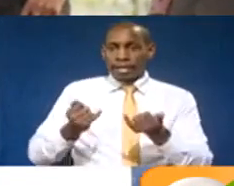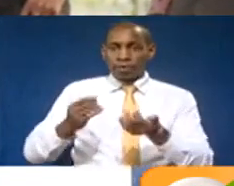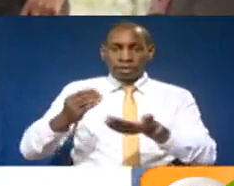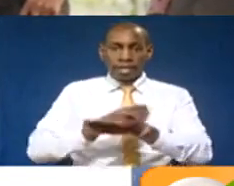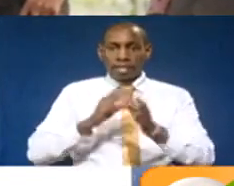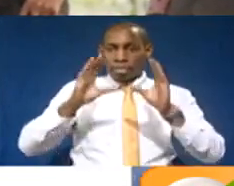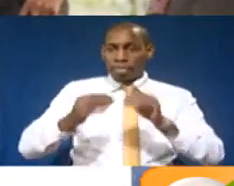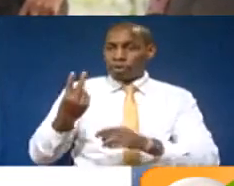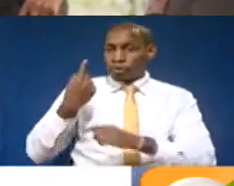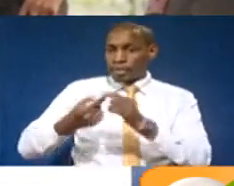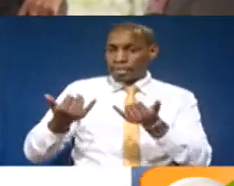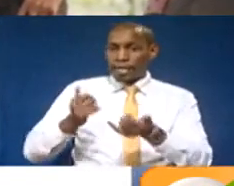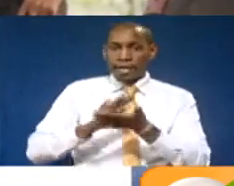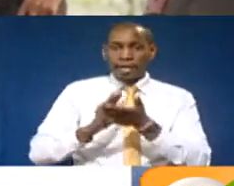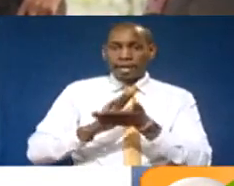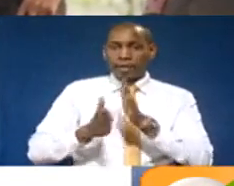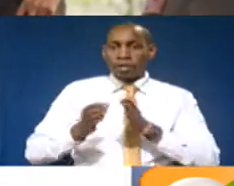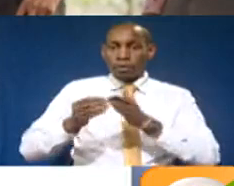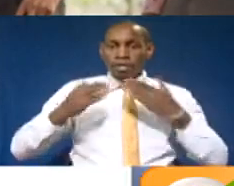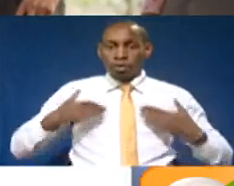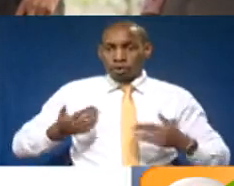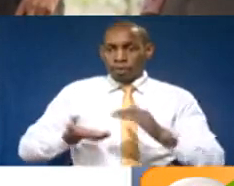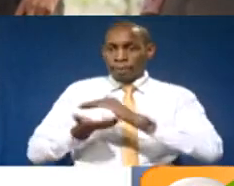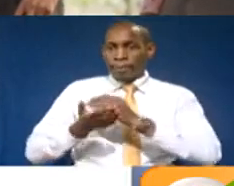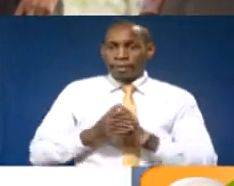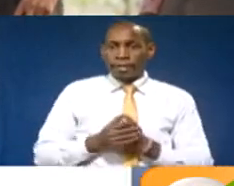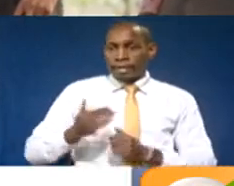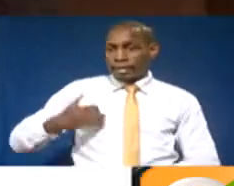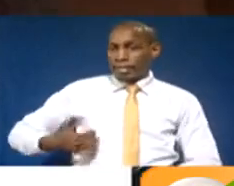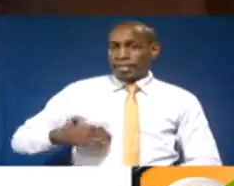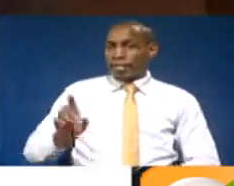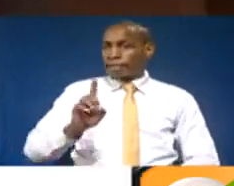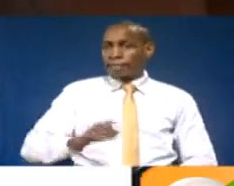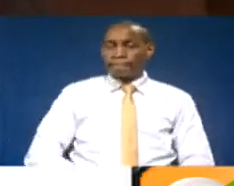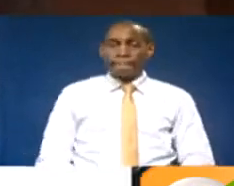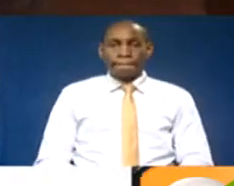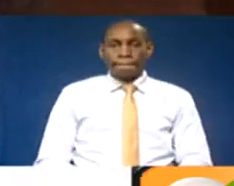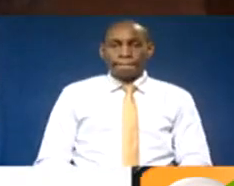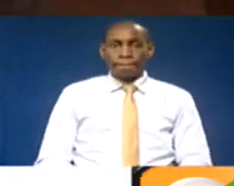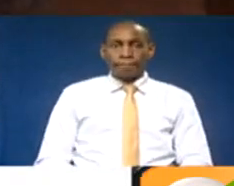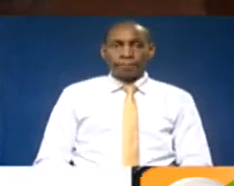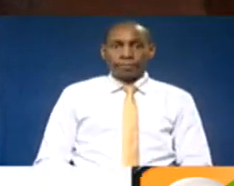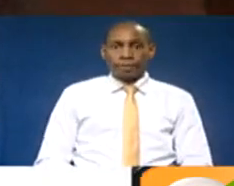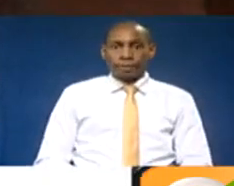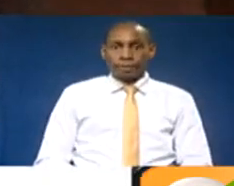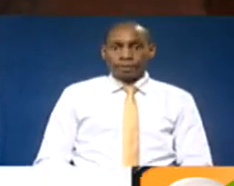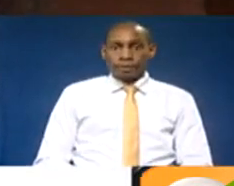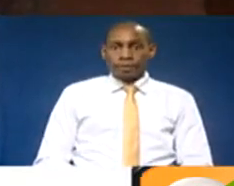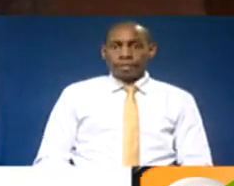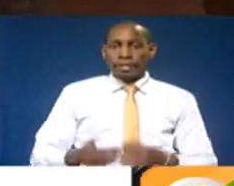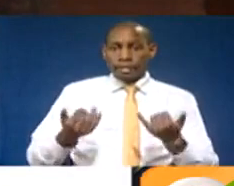for 2 years now without resorting to chemotherapy, radiation, or surgery. Immune therapy is the